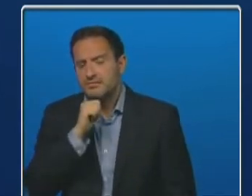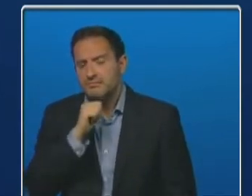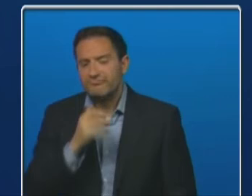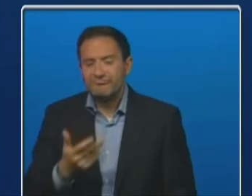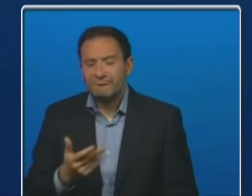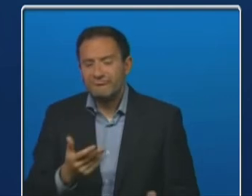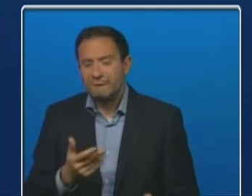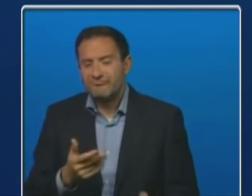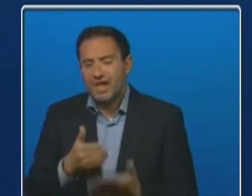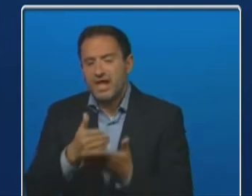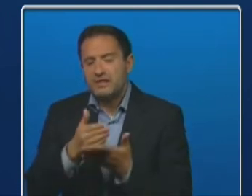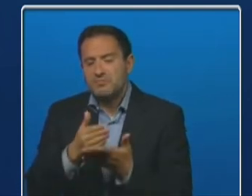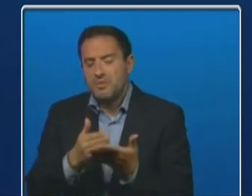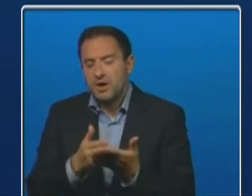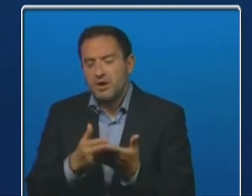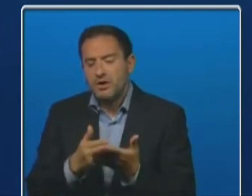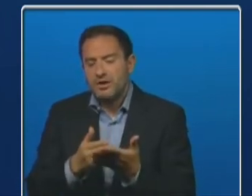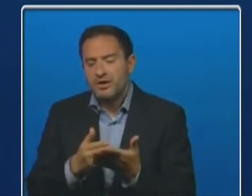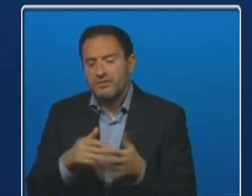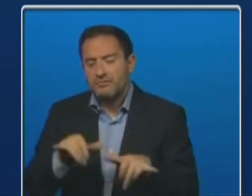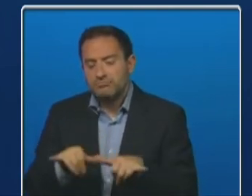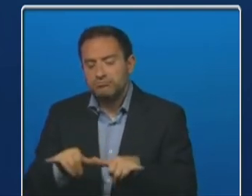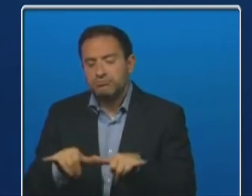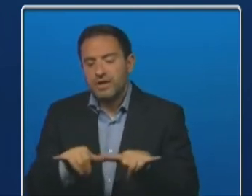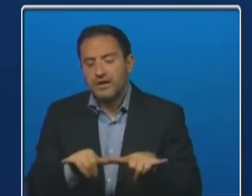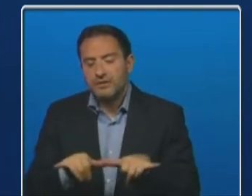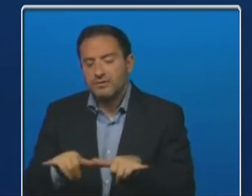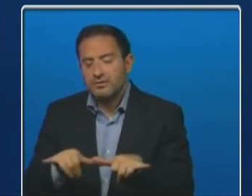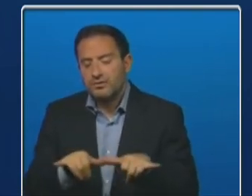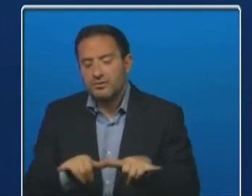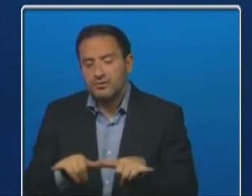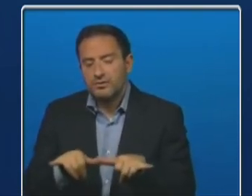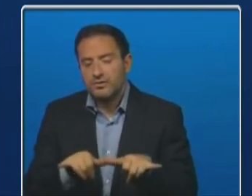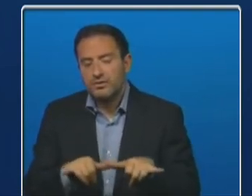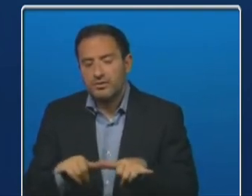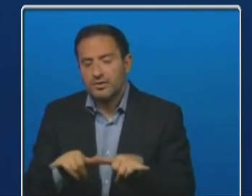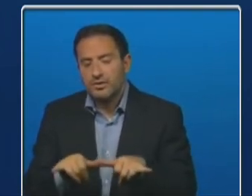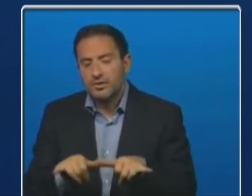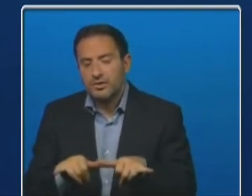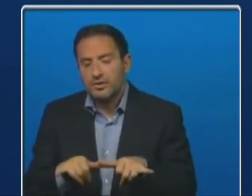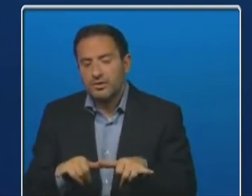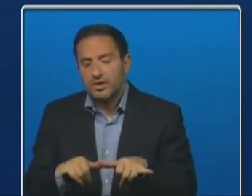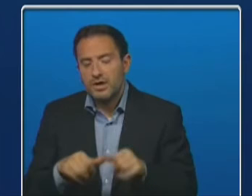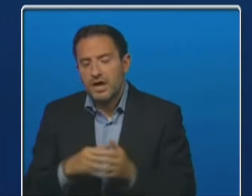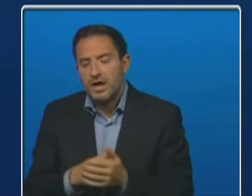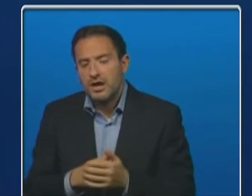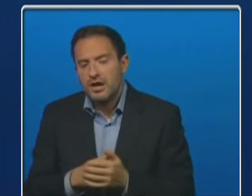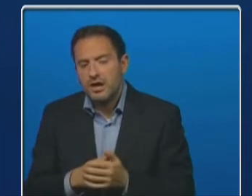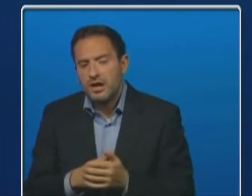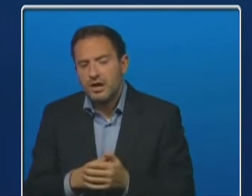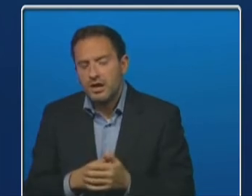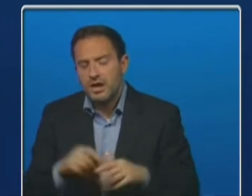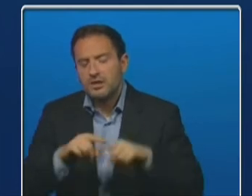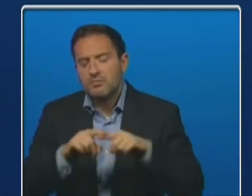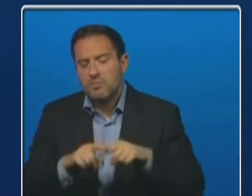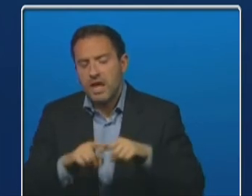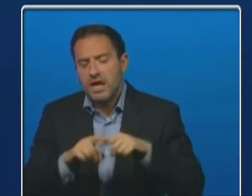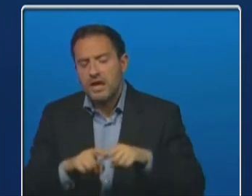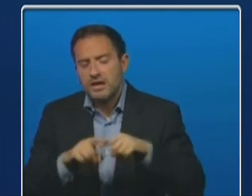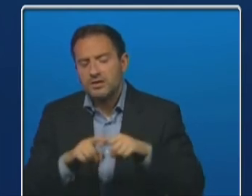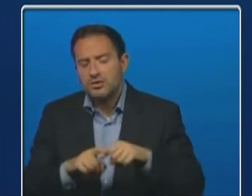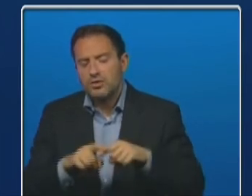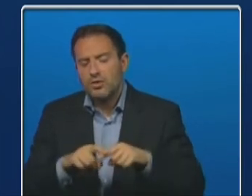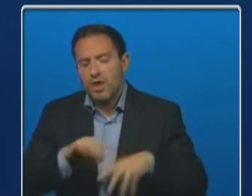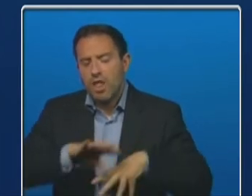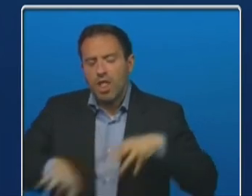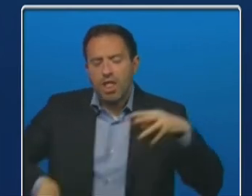mean, it's part of the standard of the method of equal proportions, is that it all depends on the overall proportion of all the states